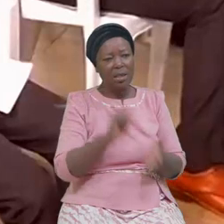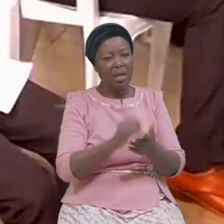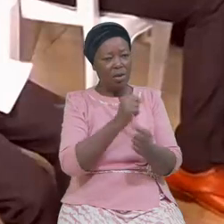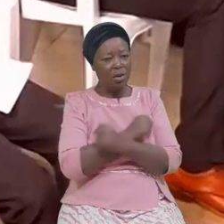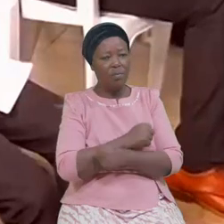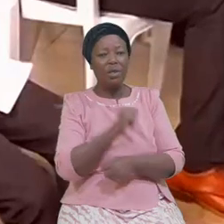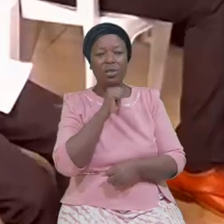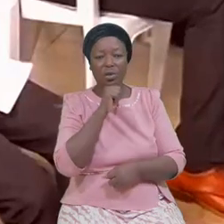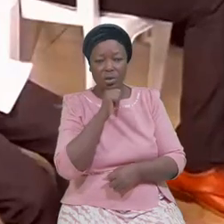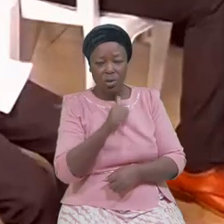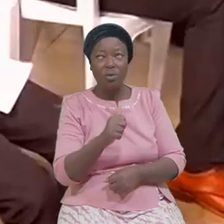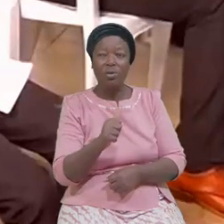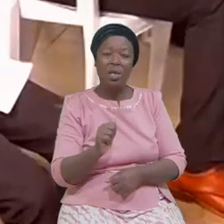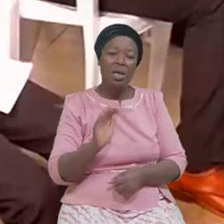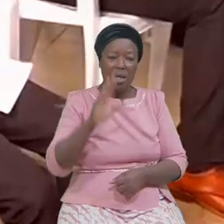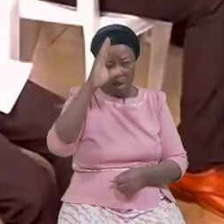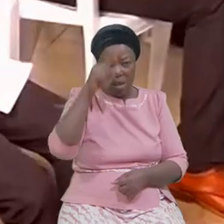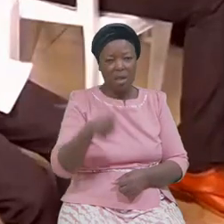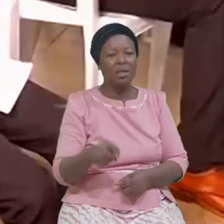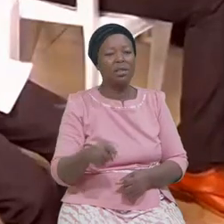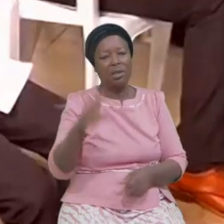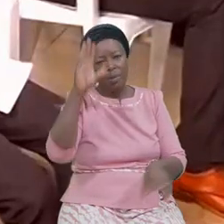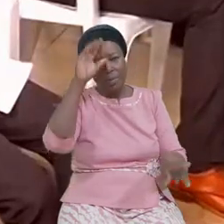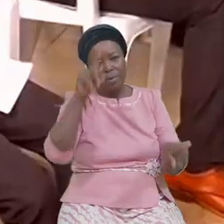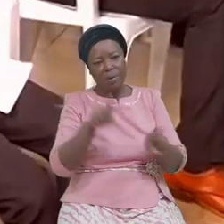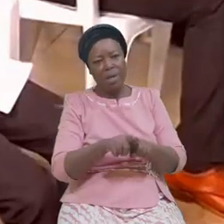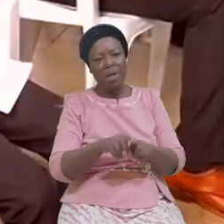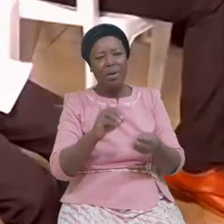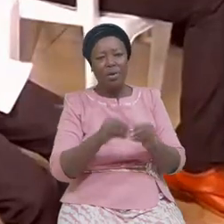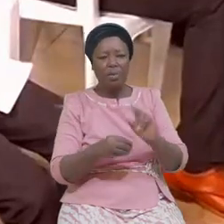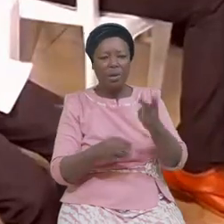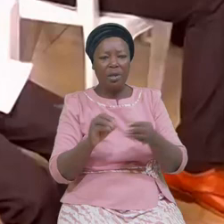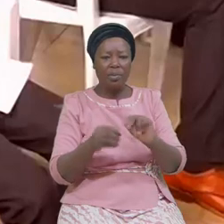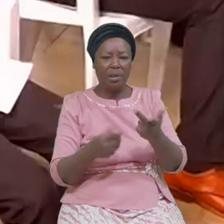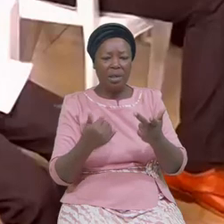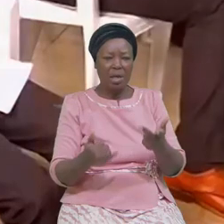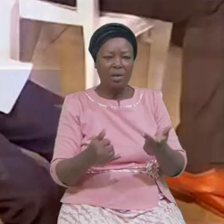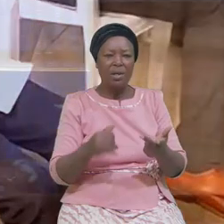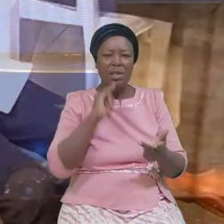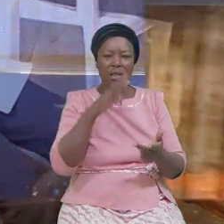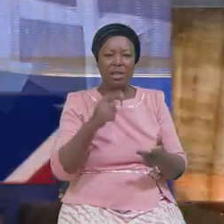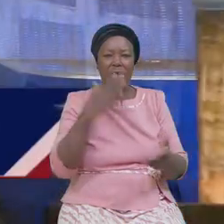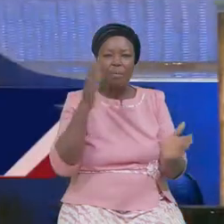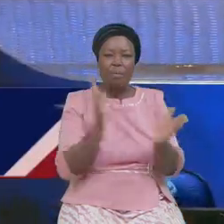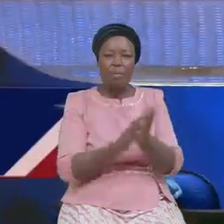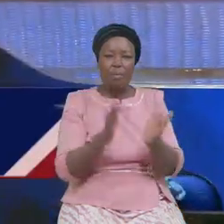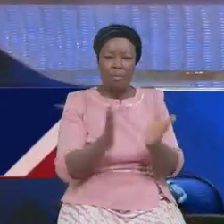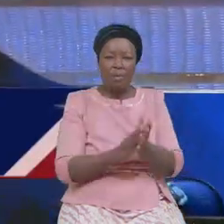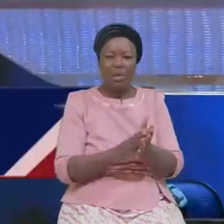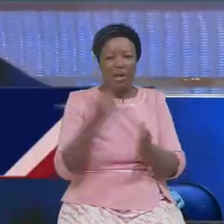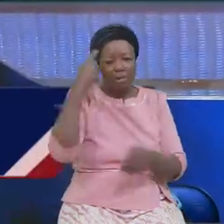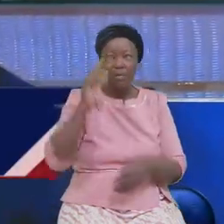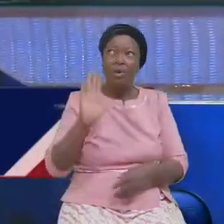neither he that loveth not his brother. We're coming to number three here. Number three here is the praise for his